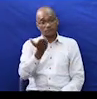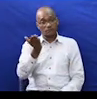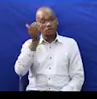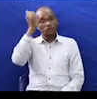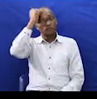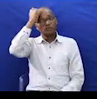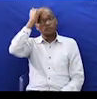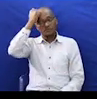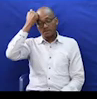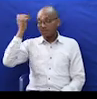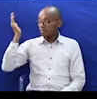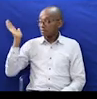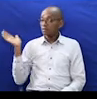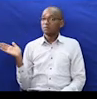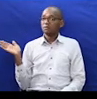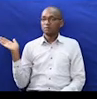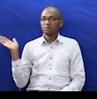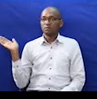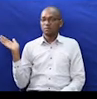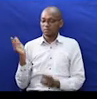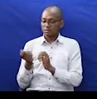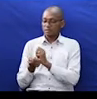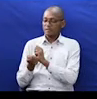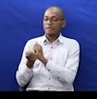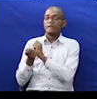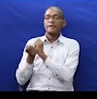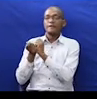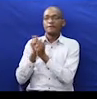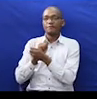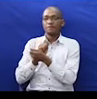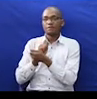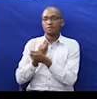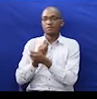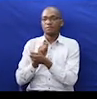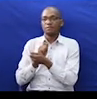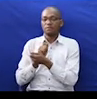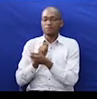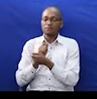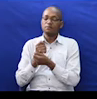to remember the definitions of